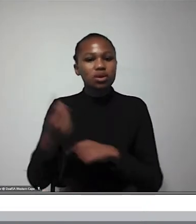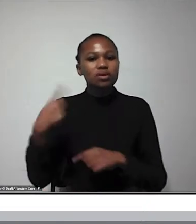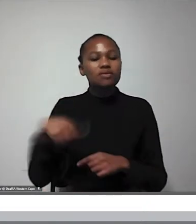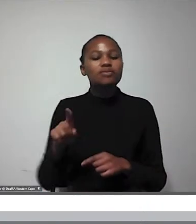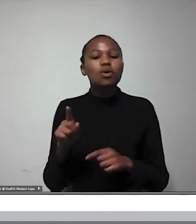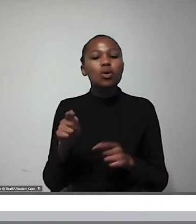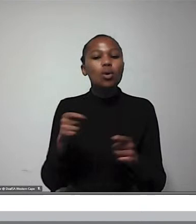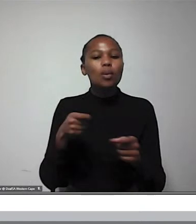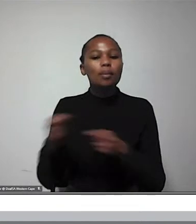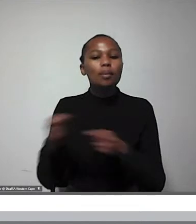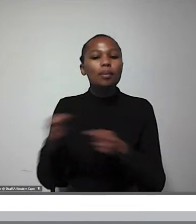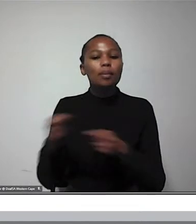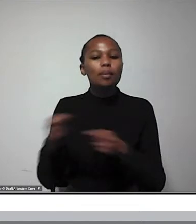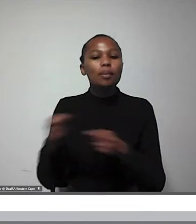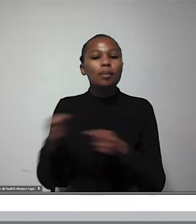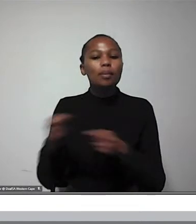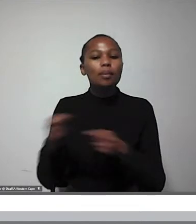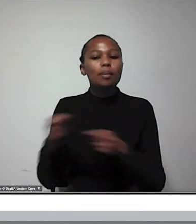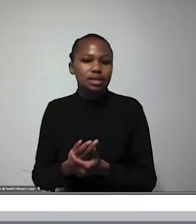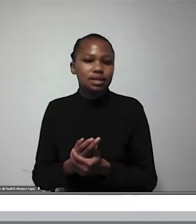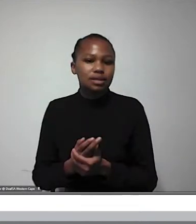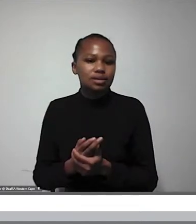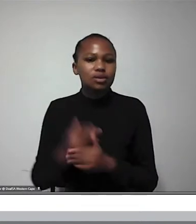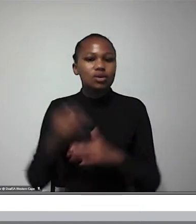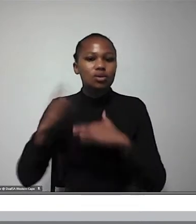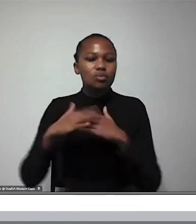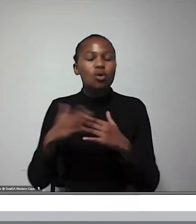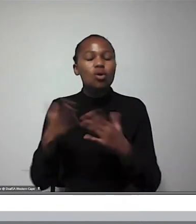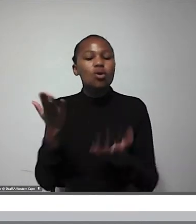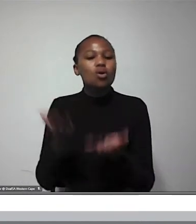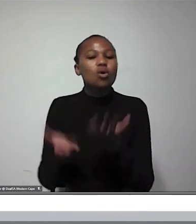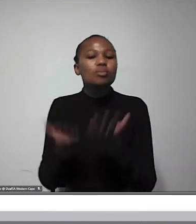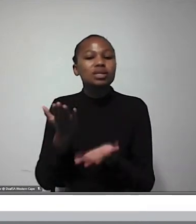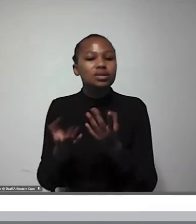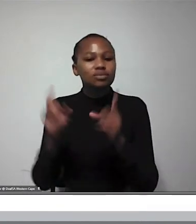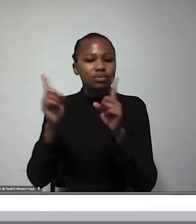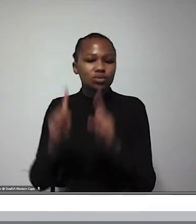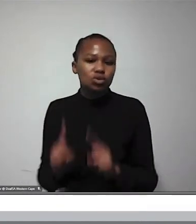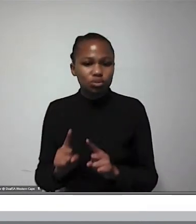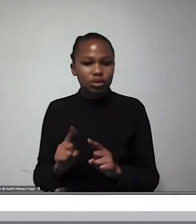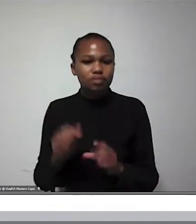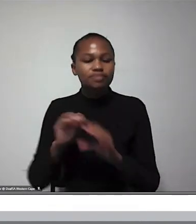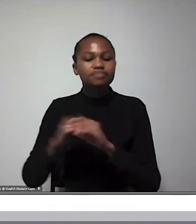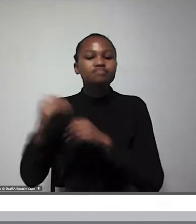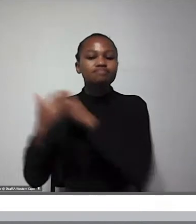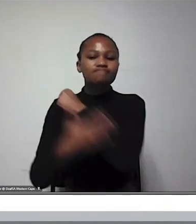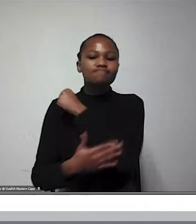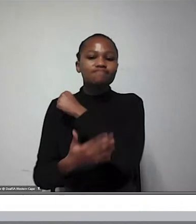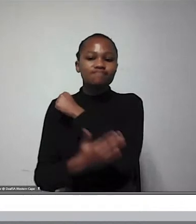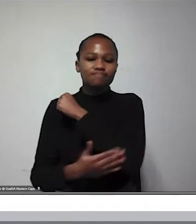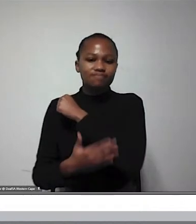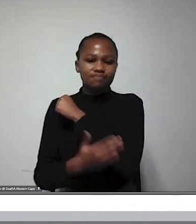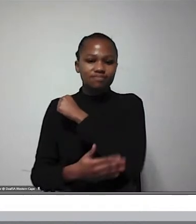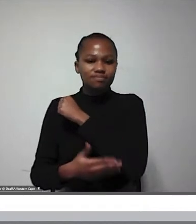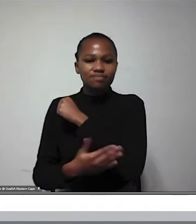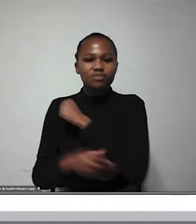source the products more competitively, especially if those countries have free trade agreements with the US